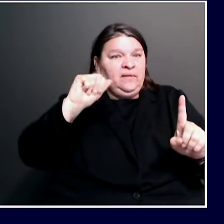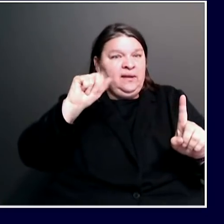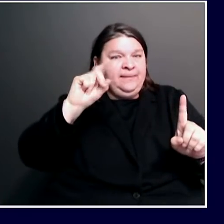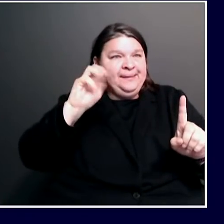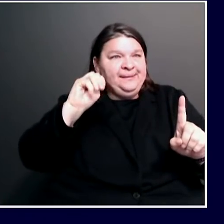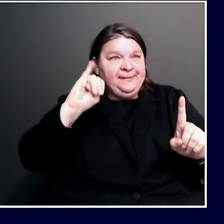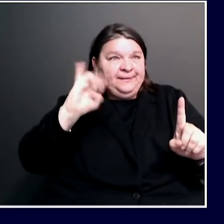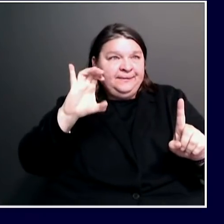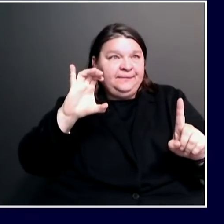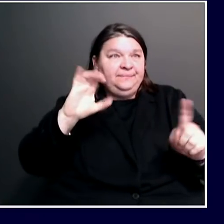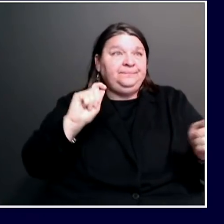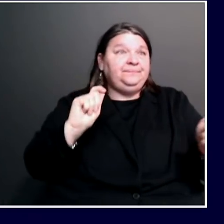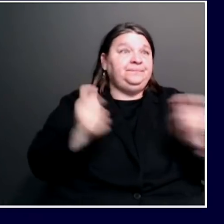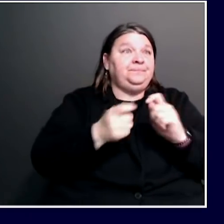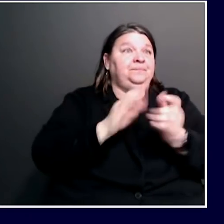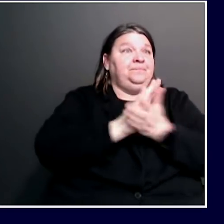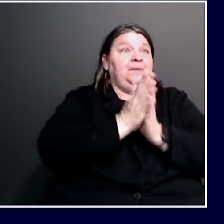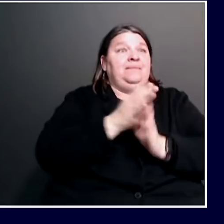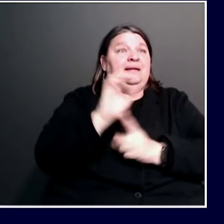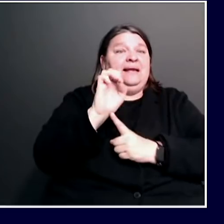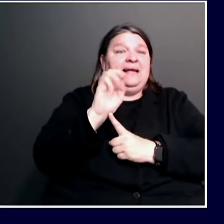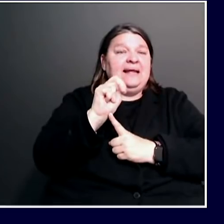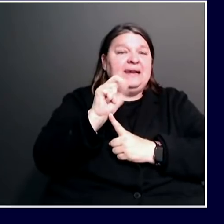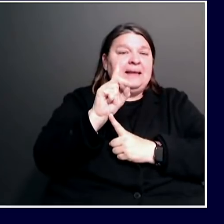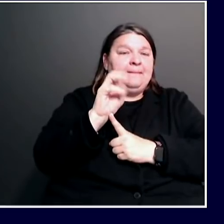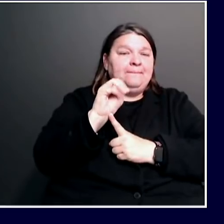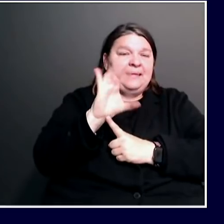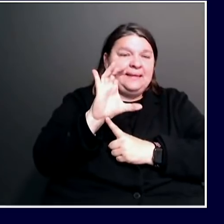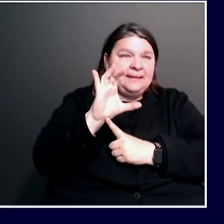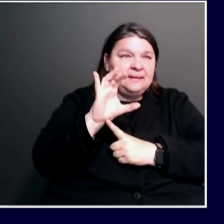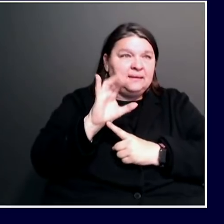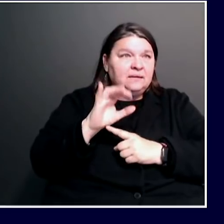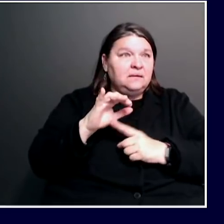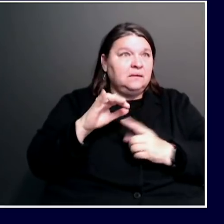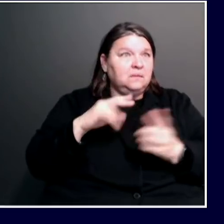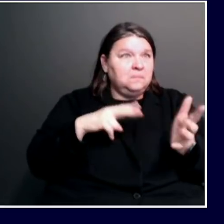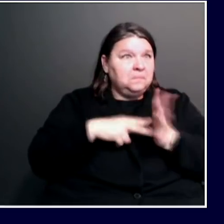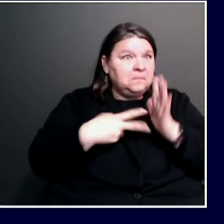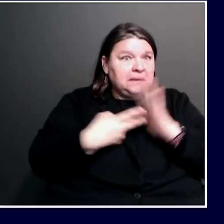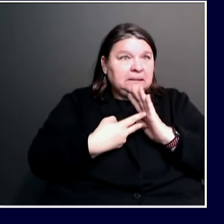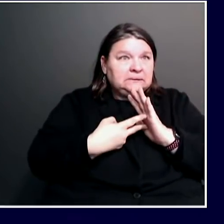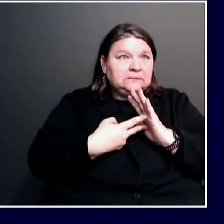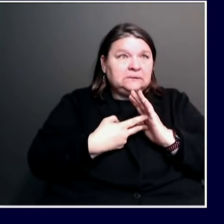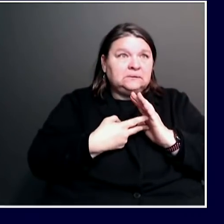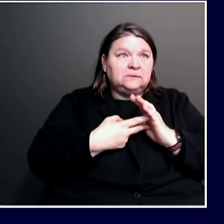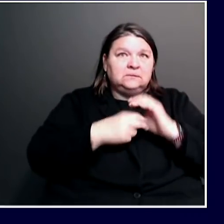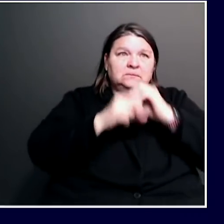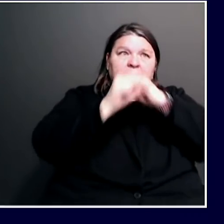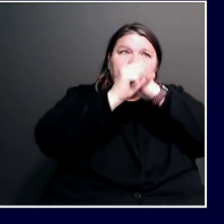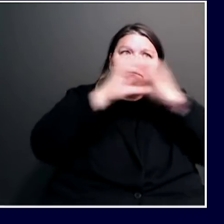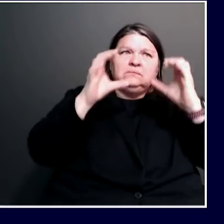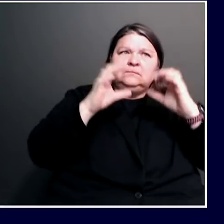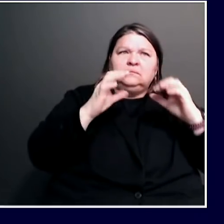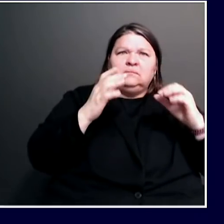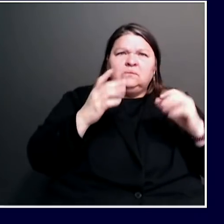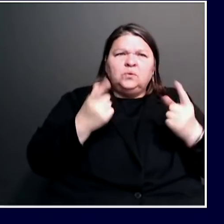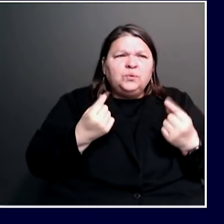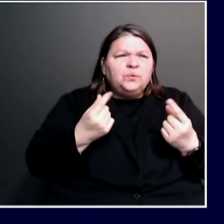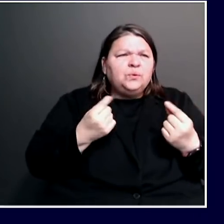about 2 years now, and we've seen some ebbs and flows, and it's clear we're not